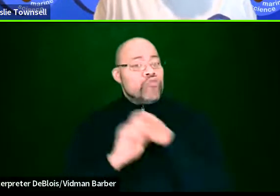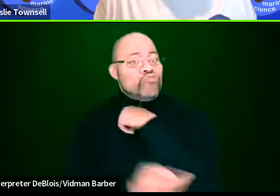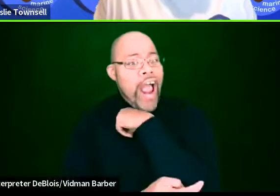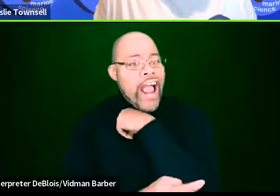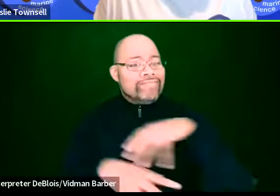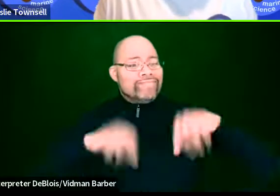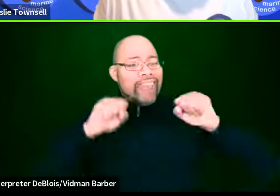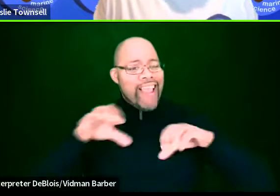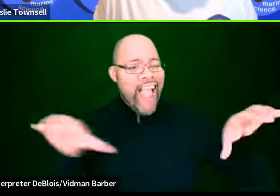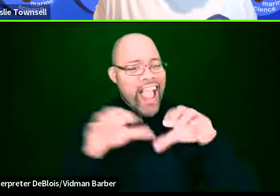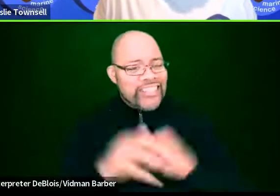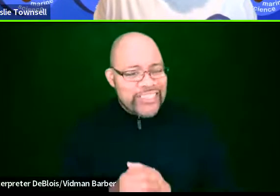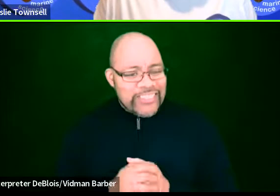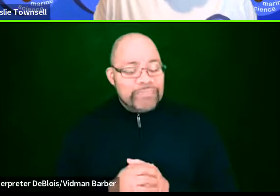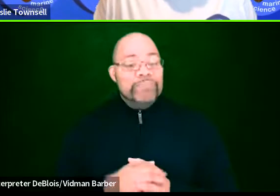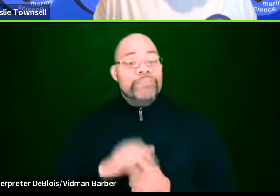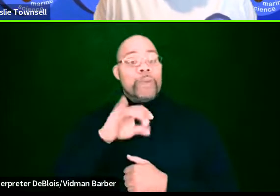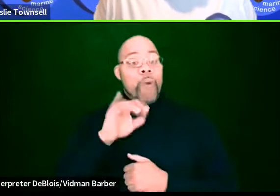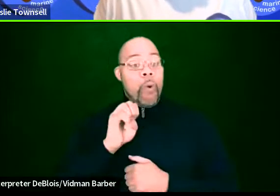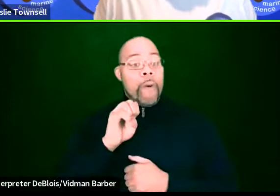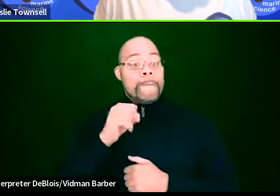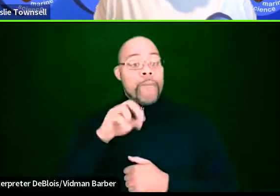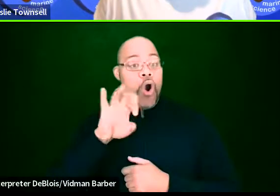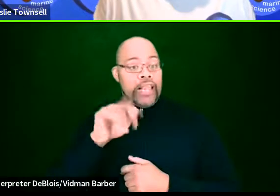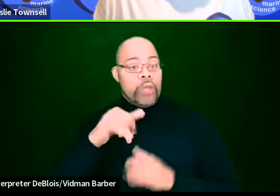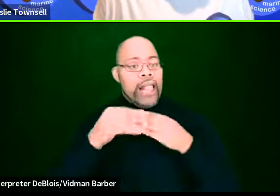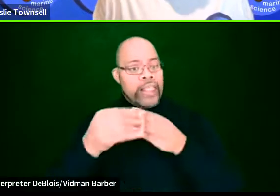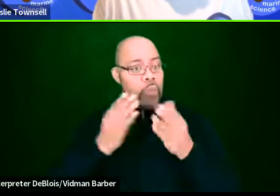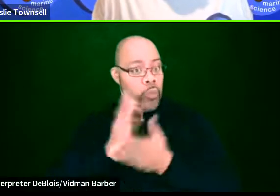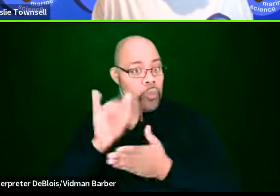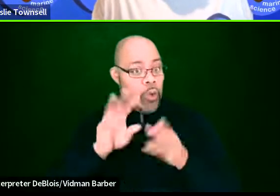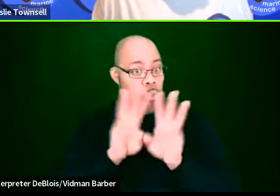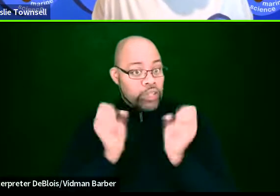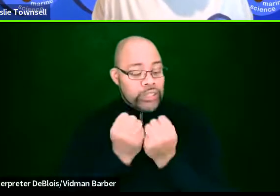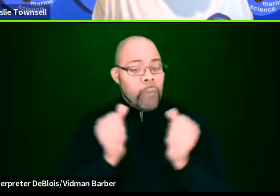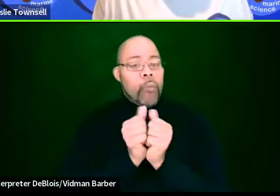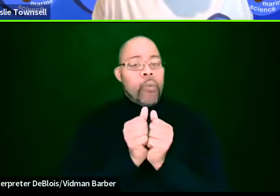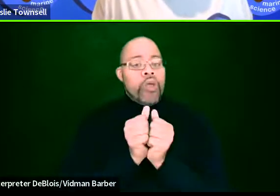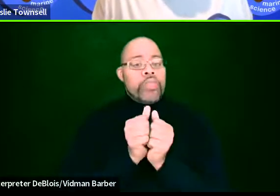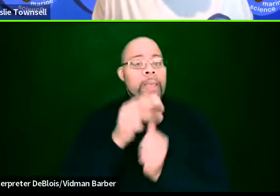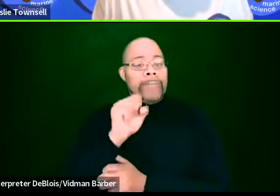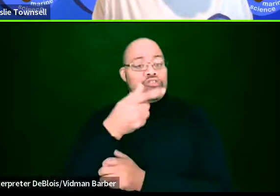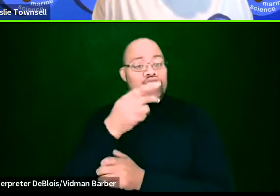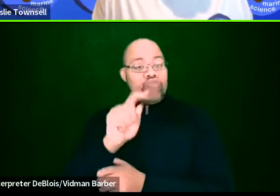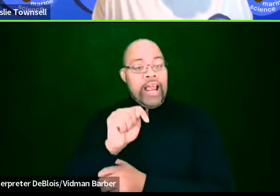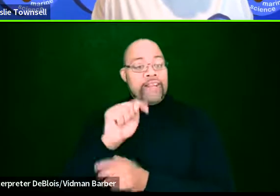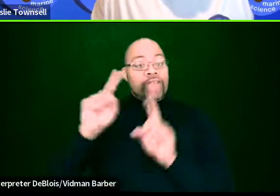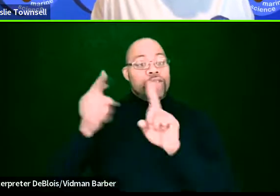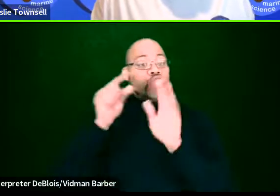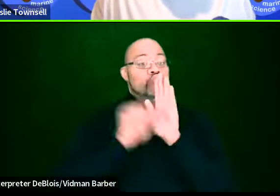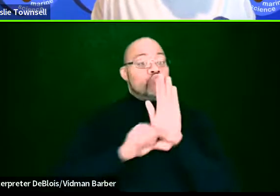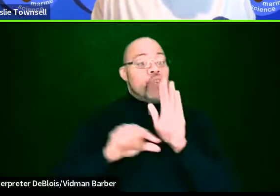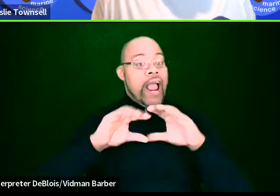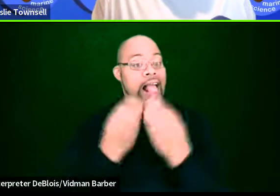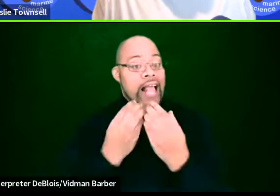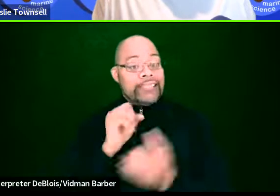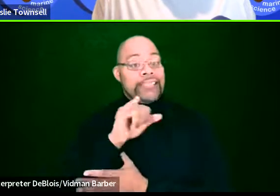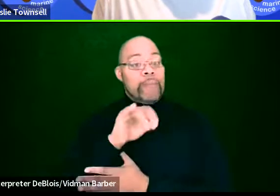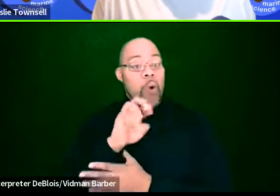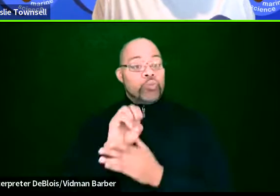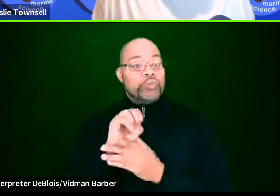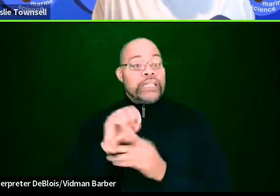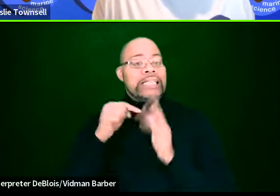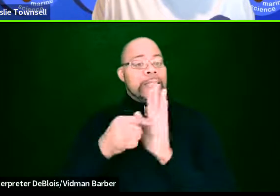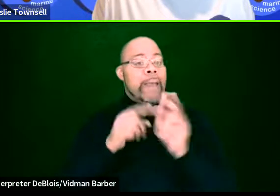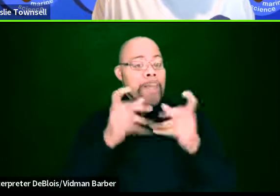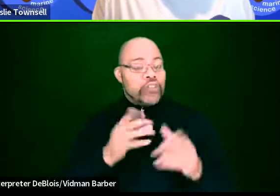Taking Action. Symone Barkley will be leading us through this workshop with Miss Grant's first grade class. Symone is the exhibit manager